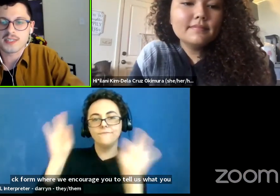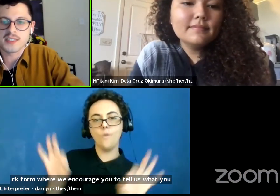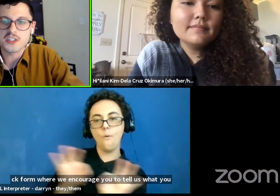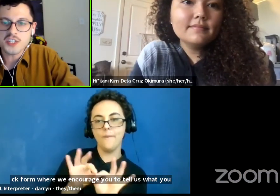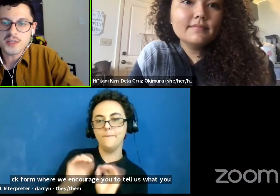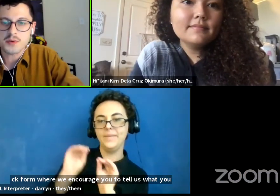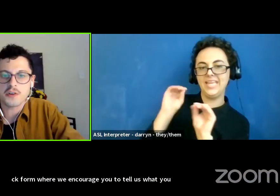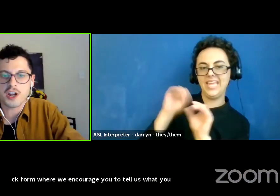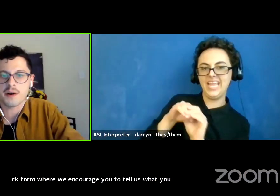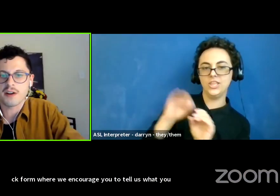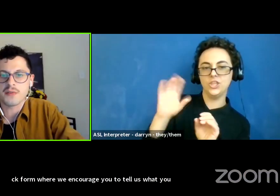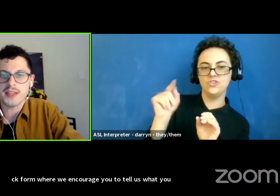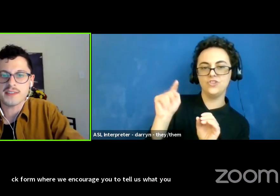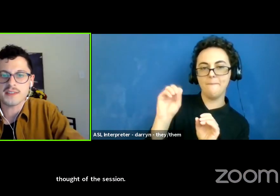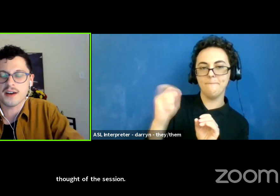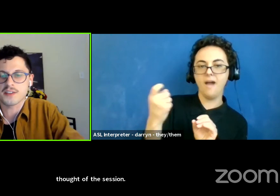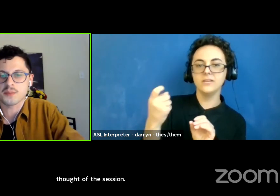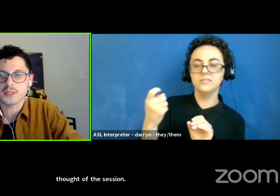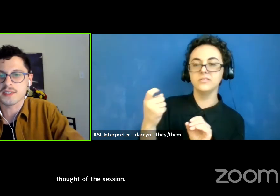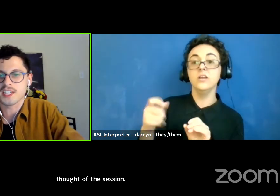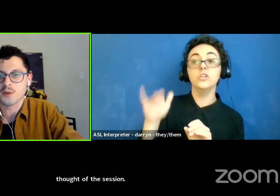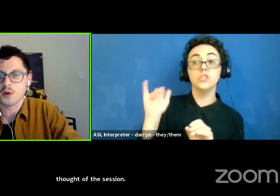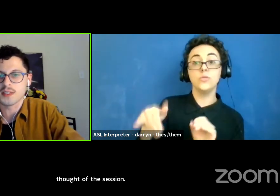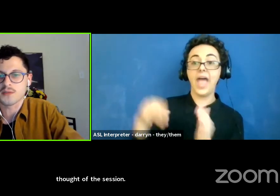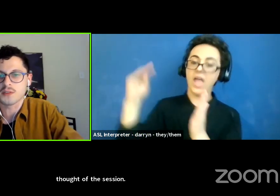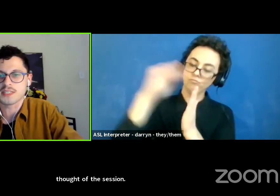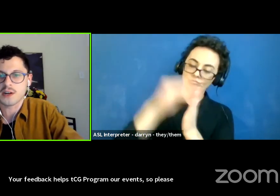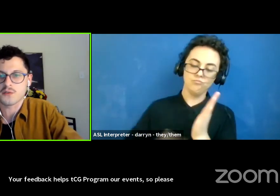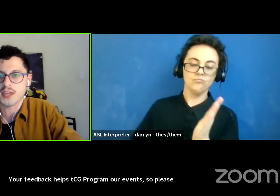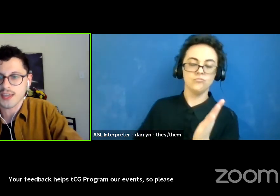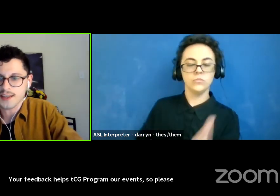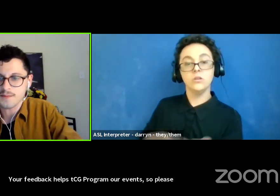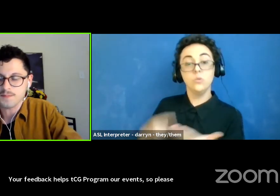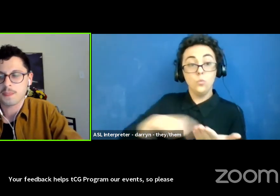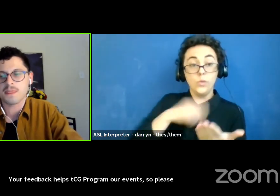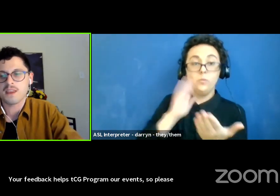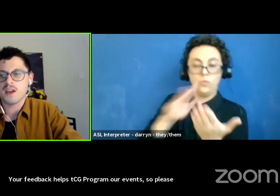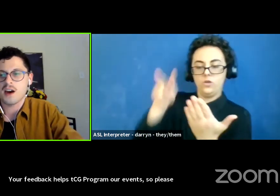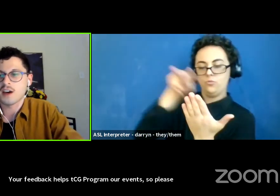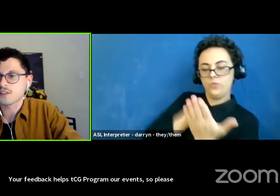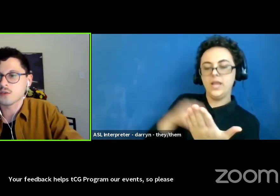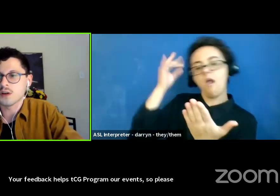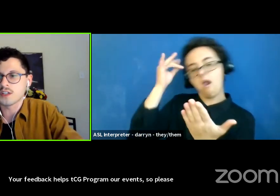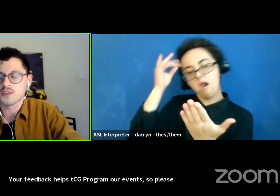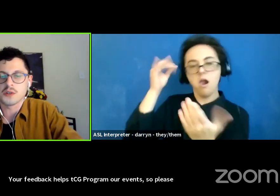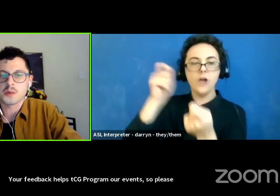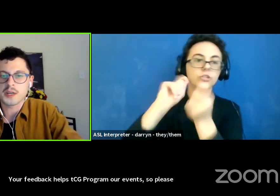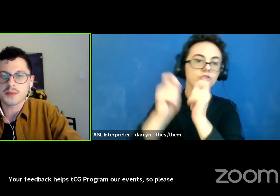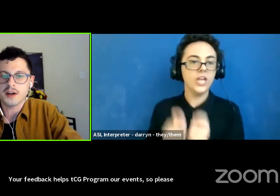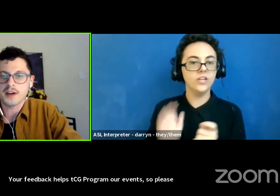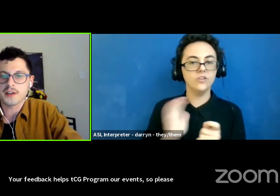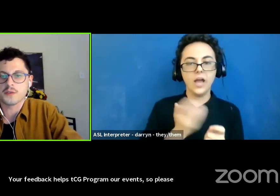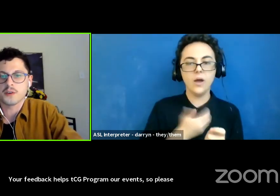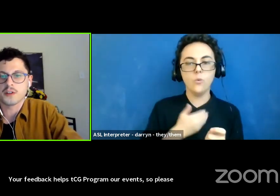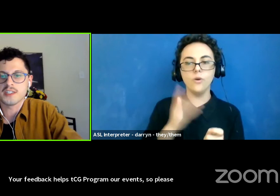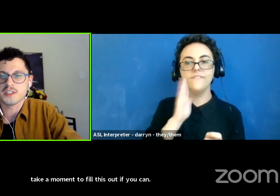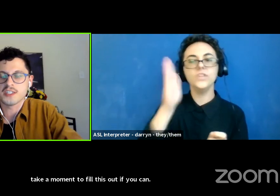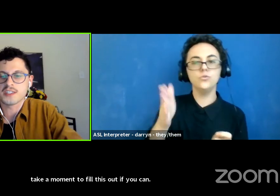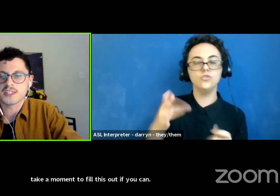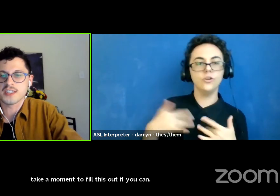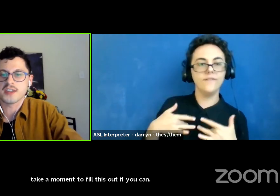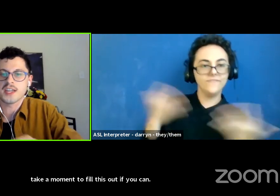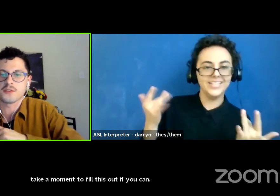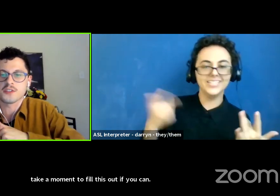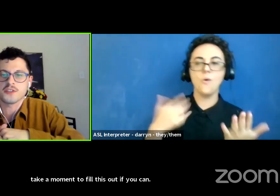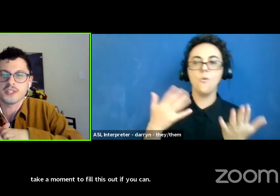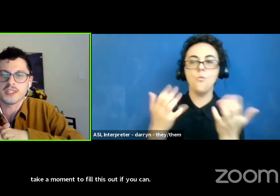feedback helps TCG program our events, so please take a moment to fill this out if you can. I also wanted to do a quick plug for